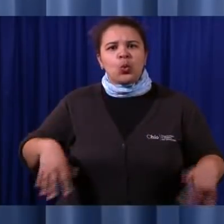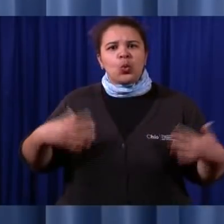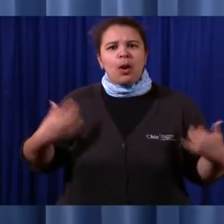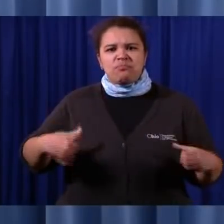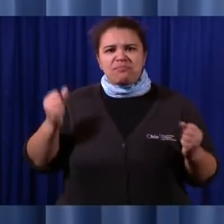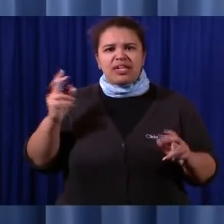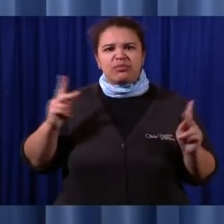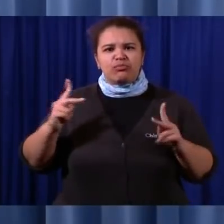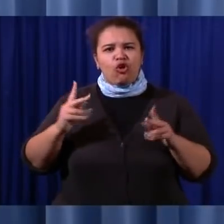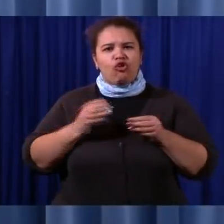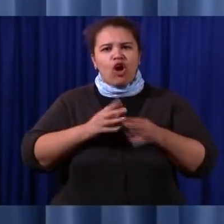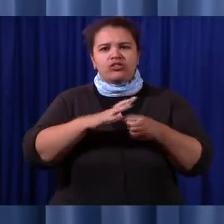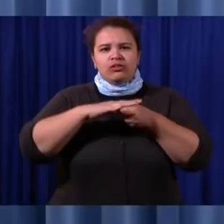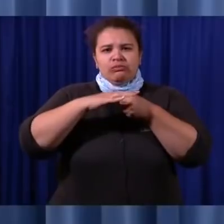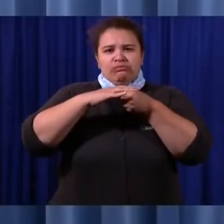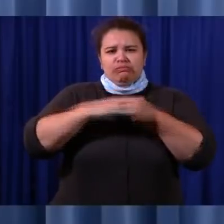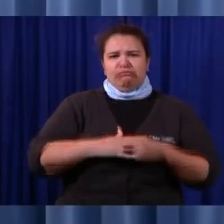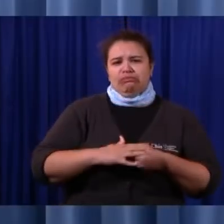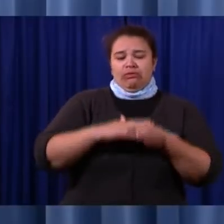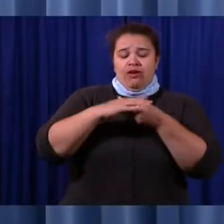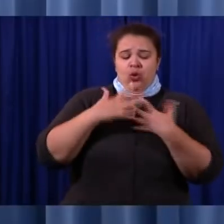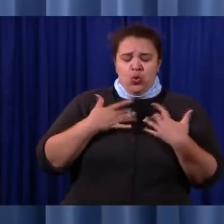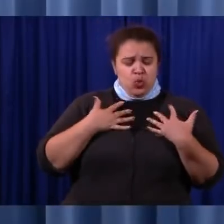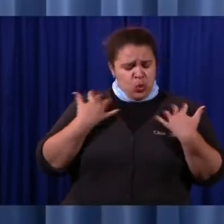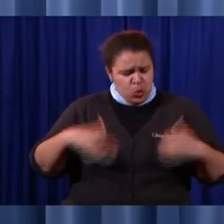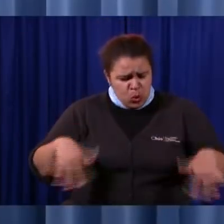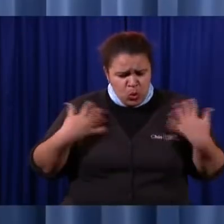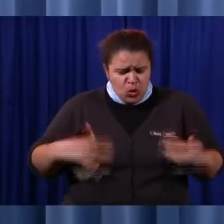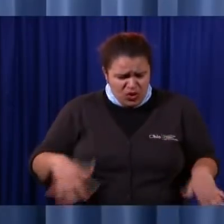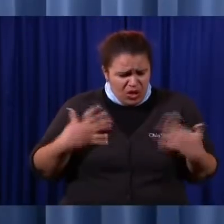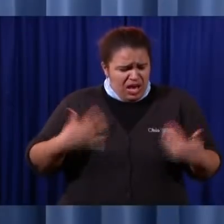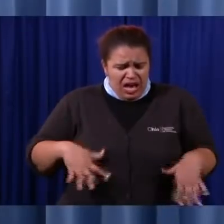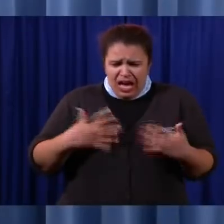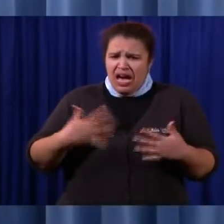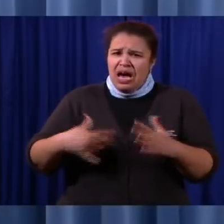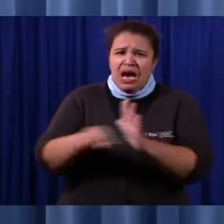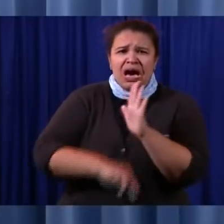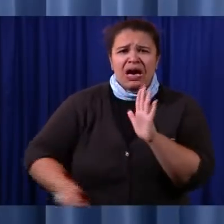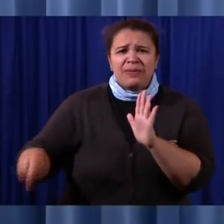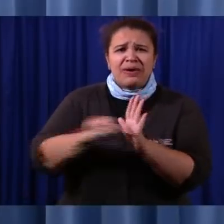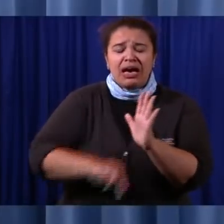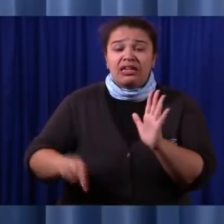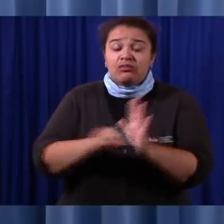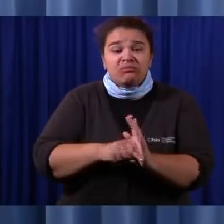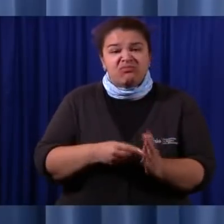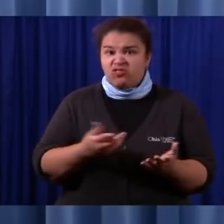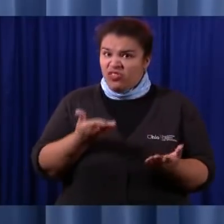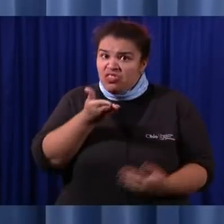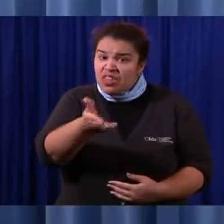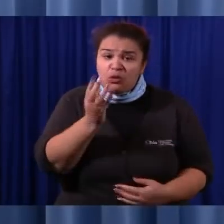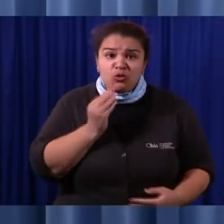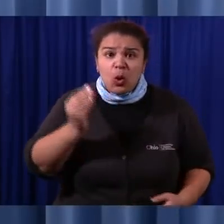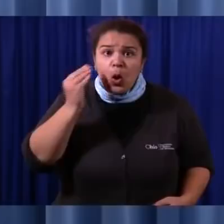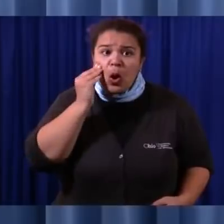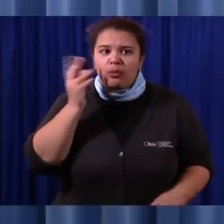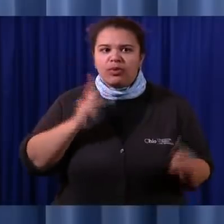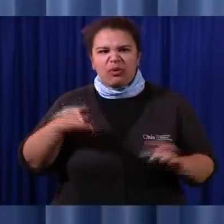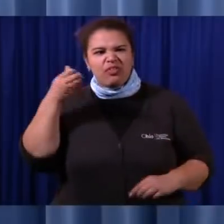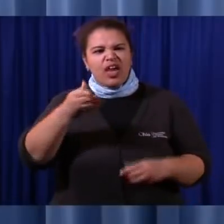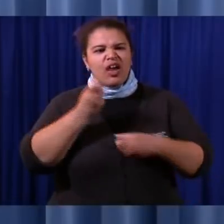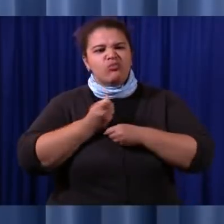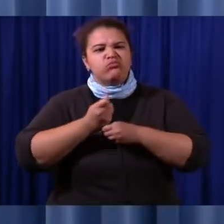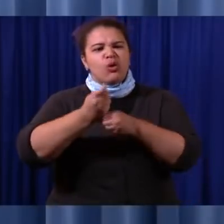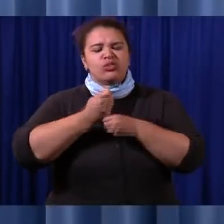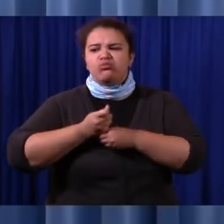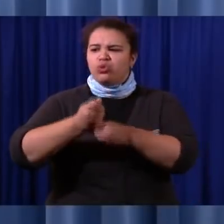to strip you of your power. There were even protests outside of your home. And I'm curious, how did you feel about